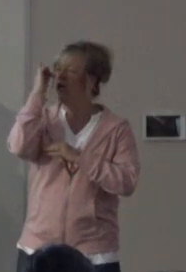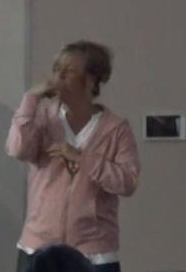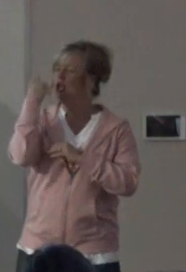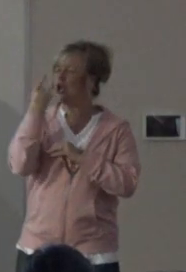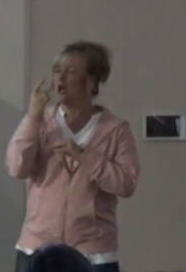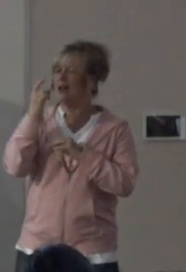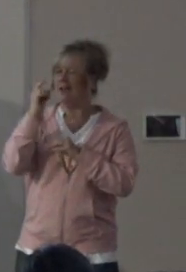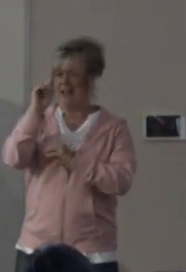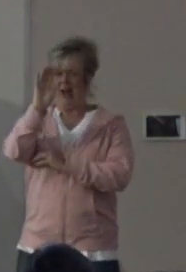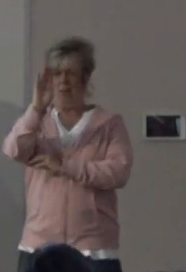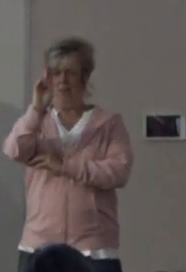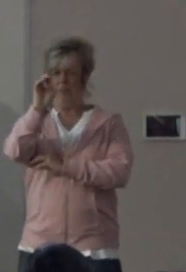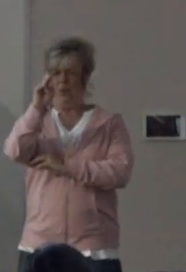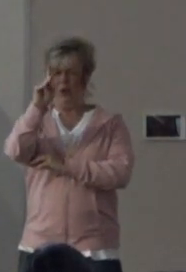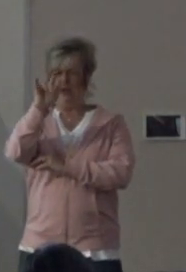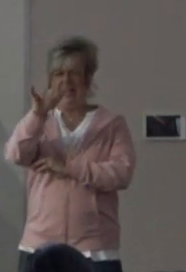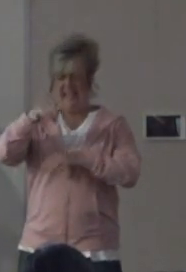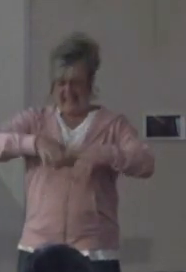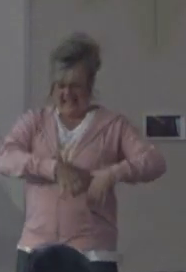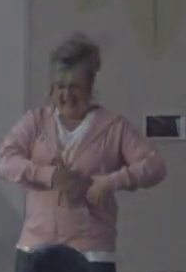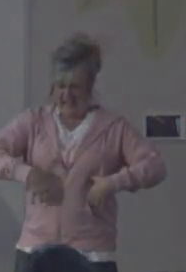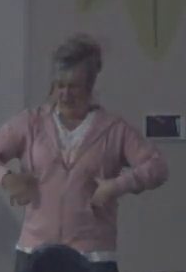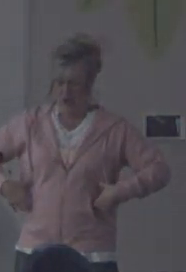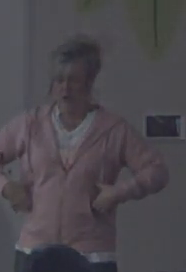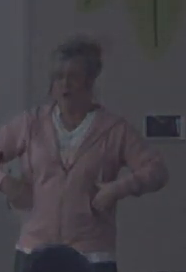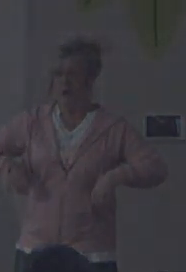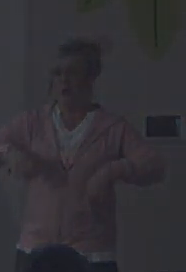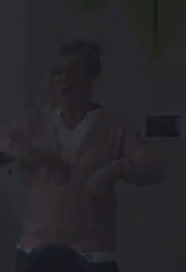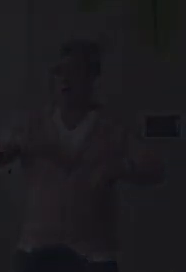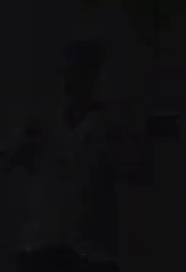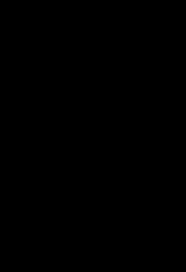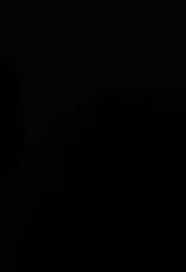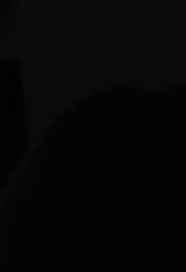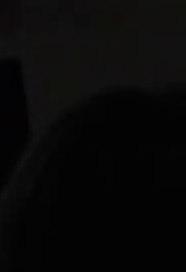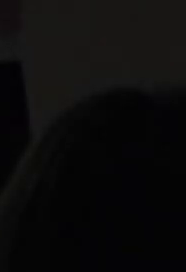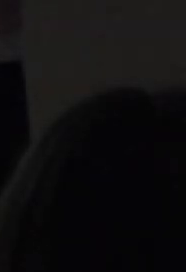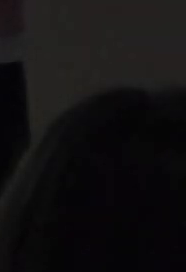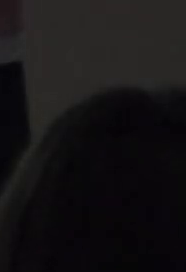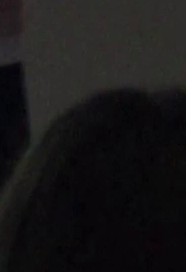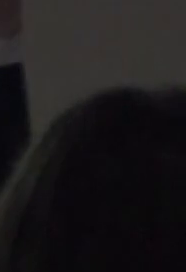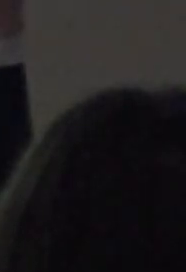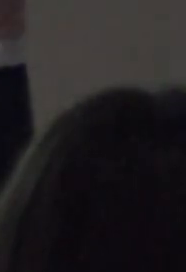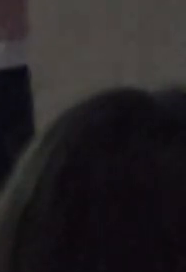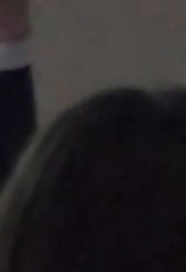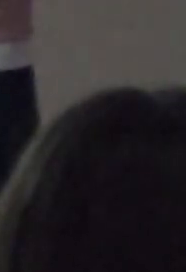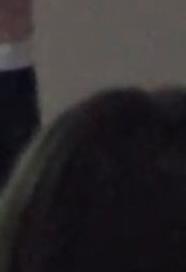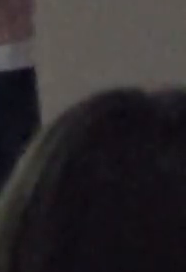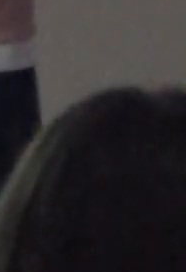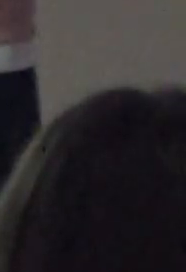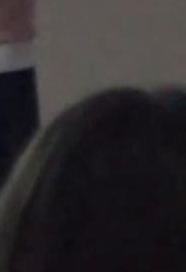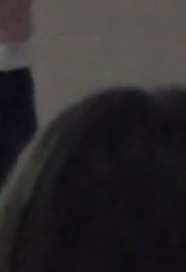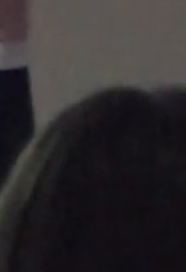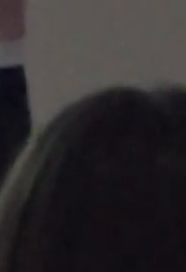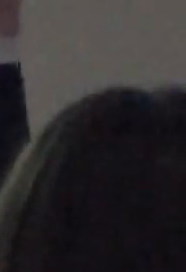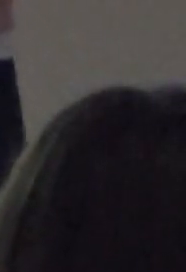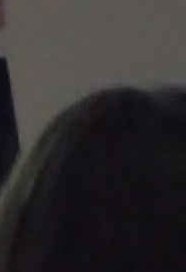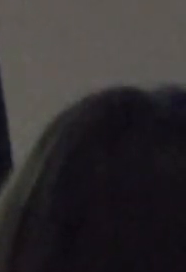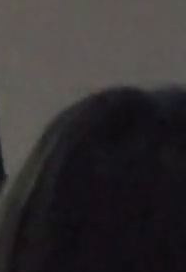like things are stitched like right on the stomach area. So I think it would also be uncomfortable to wear, but maybe. We'll see.